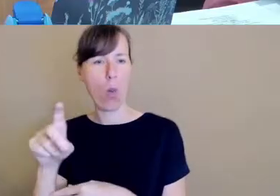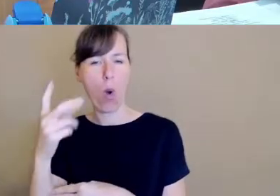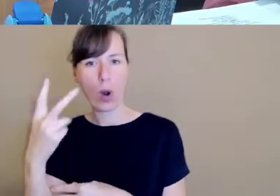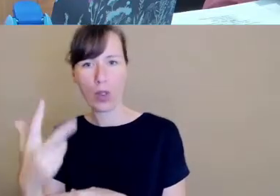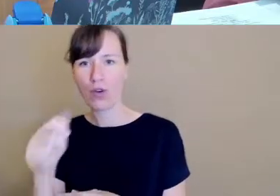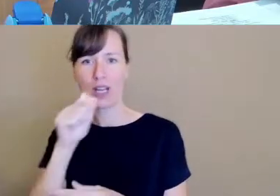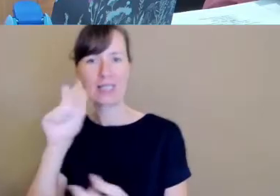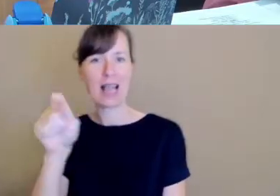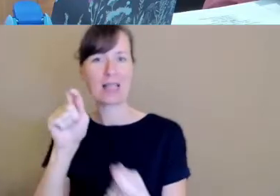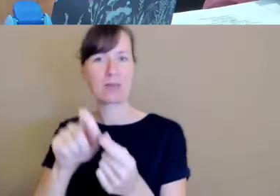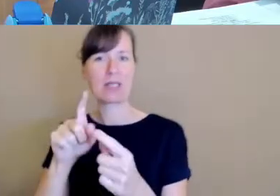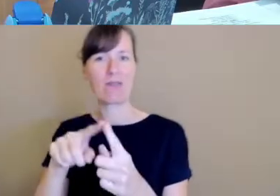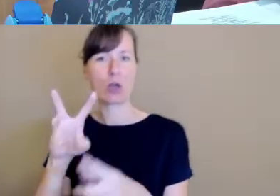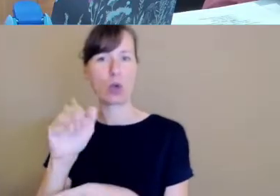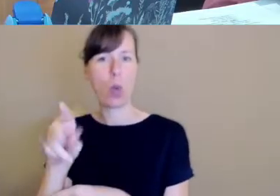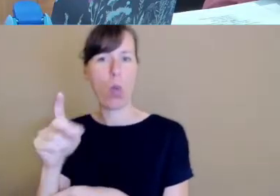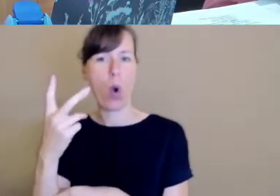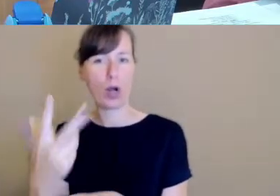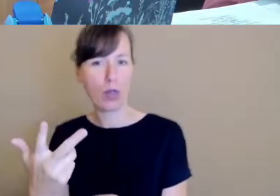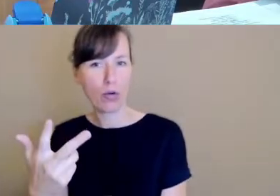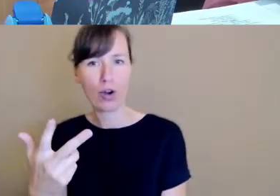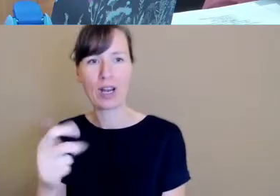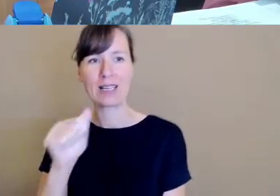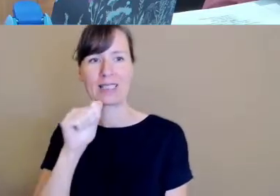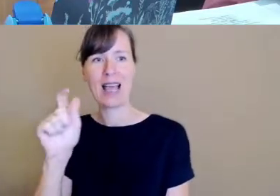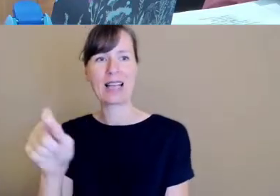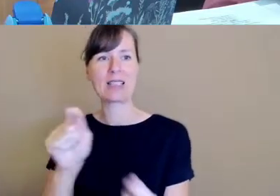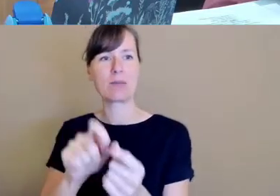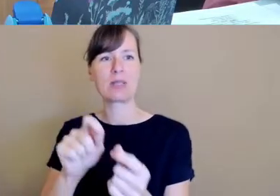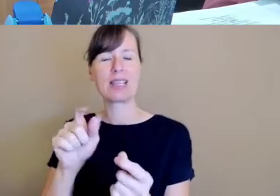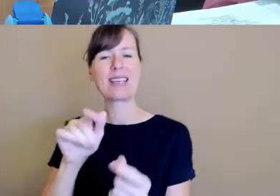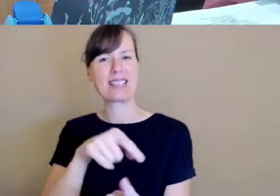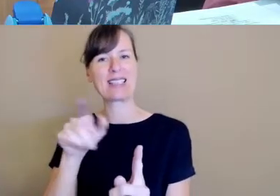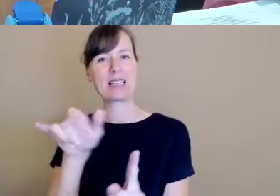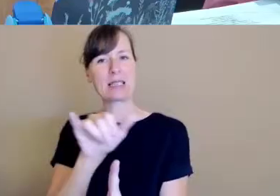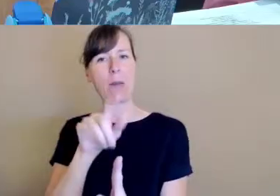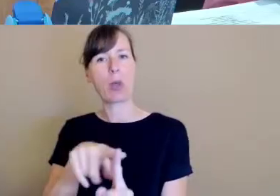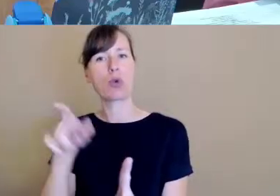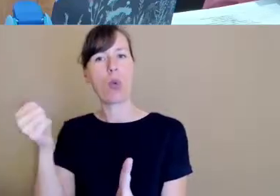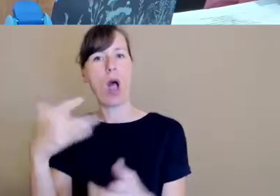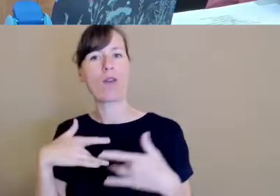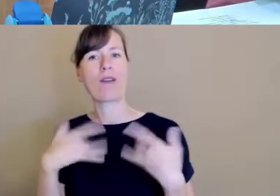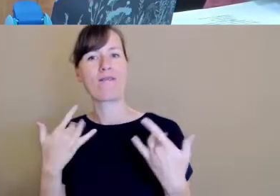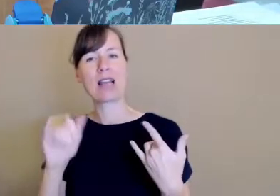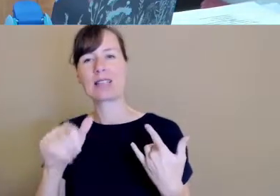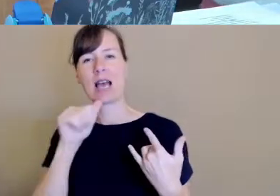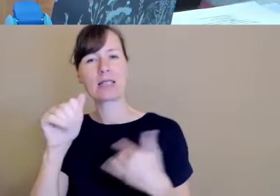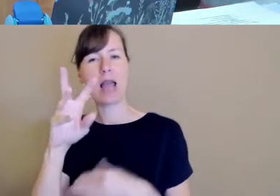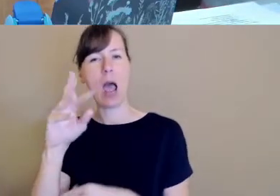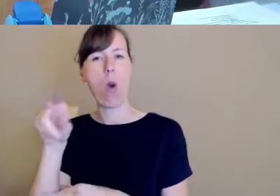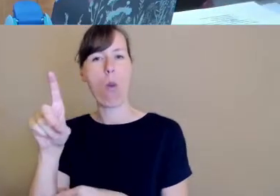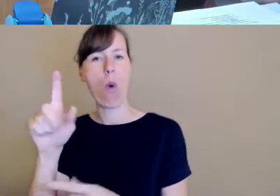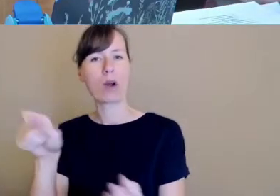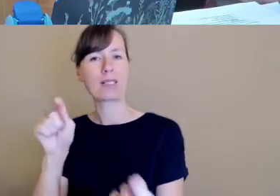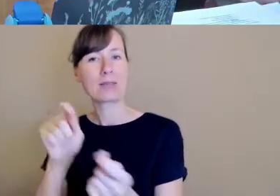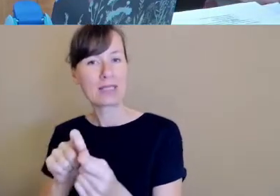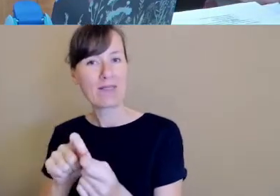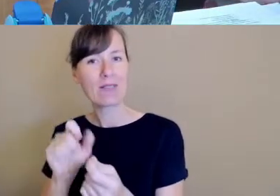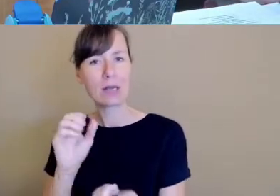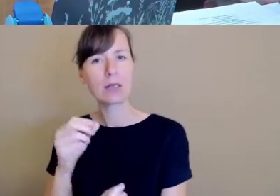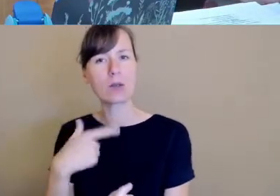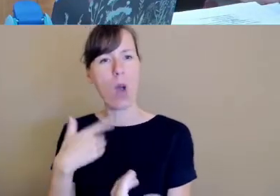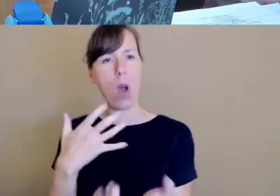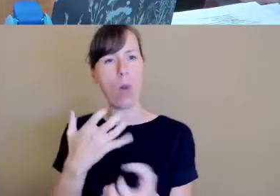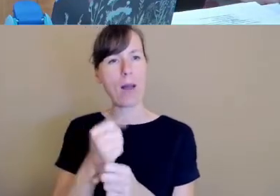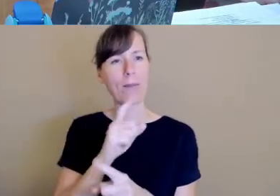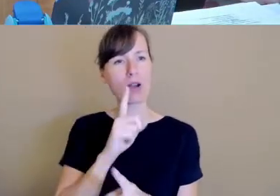it's similar to other events that are not ward-specific. So I just want to make sure that we have clarity around town